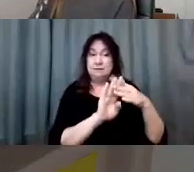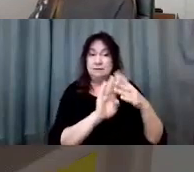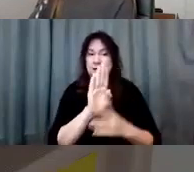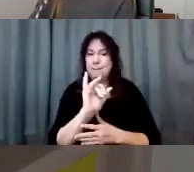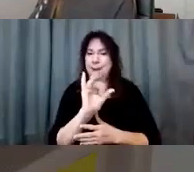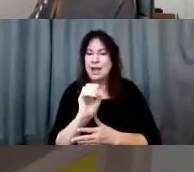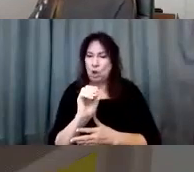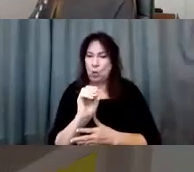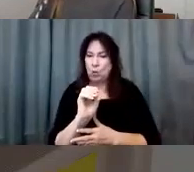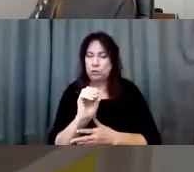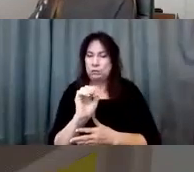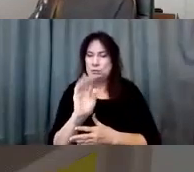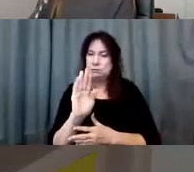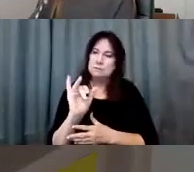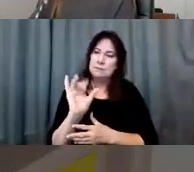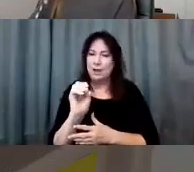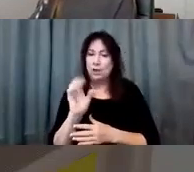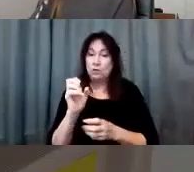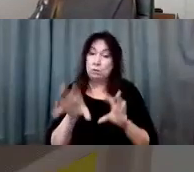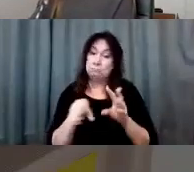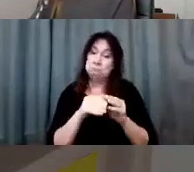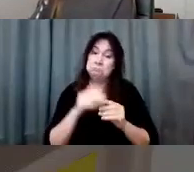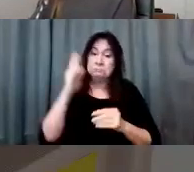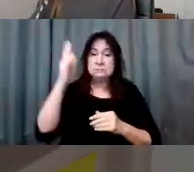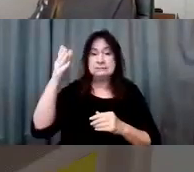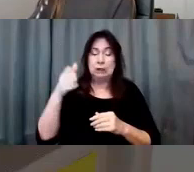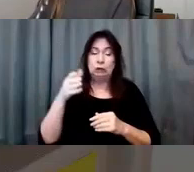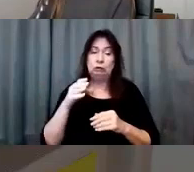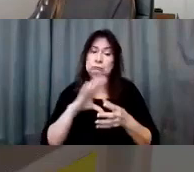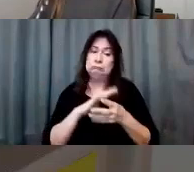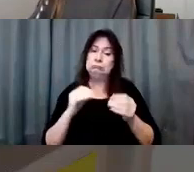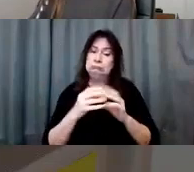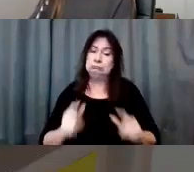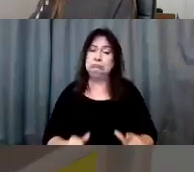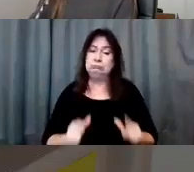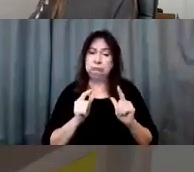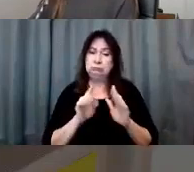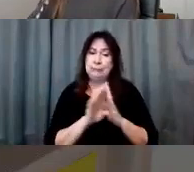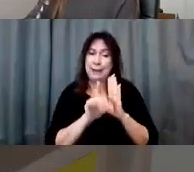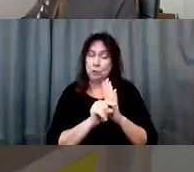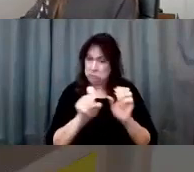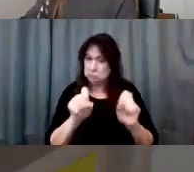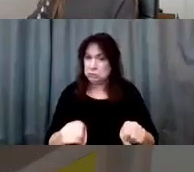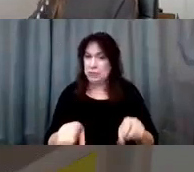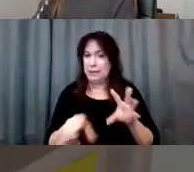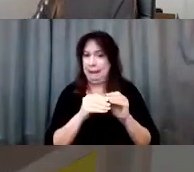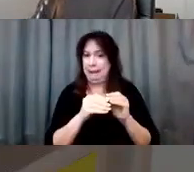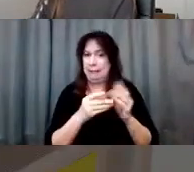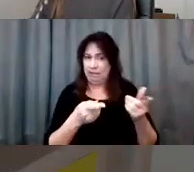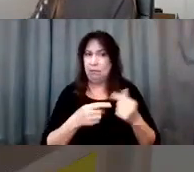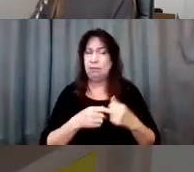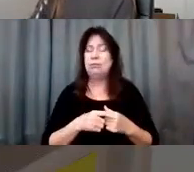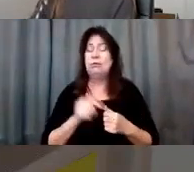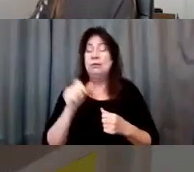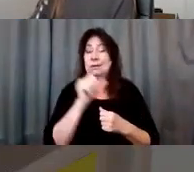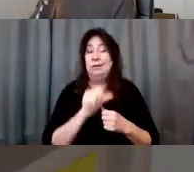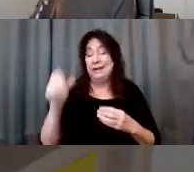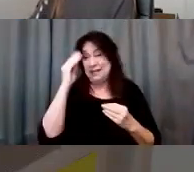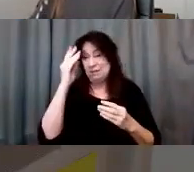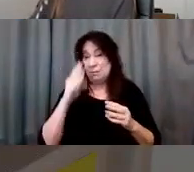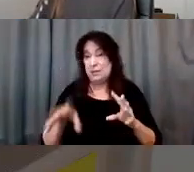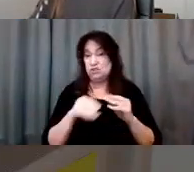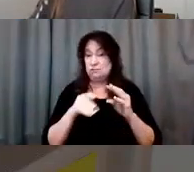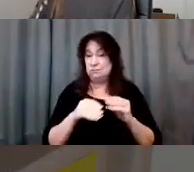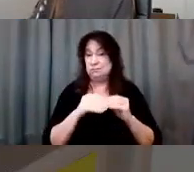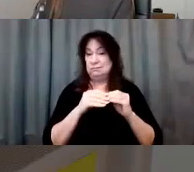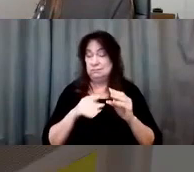And if you would like to include a speaker bio here, this is where you would do so. So any information you upload in your